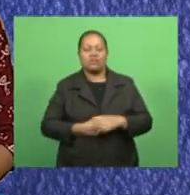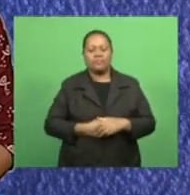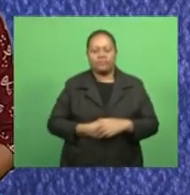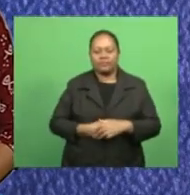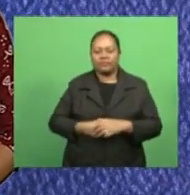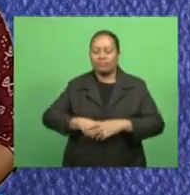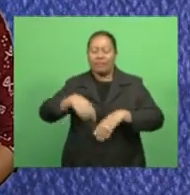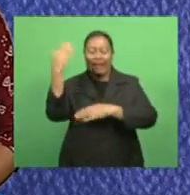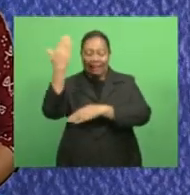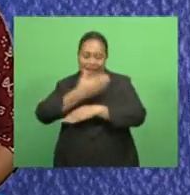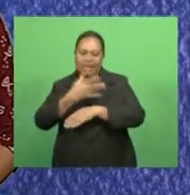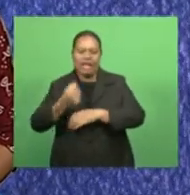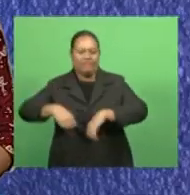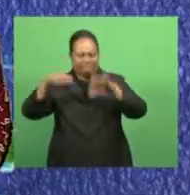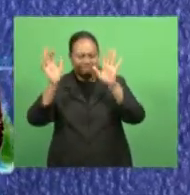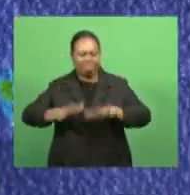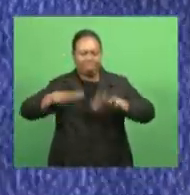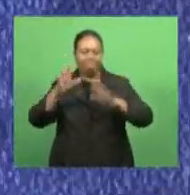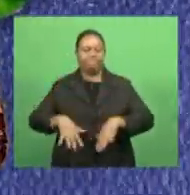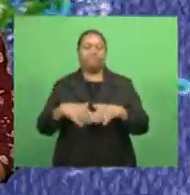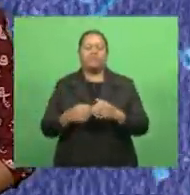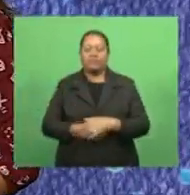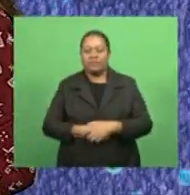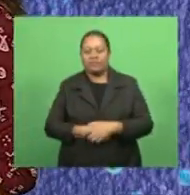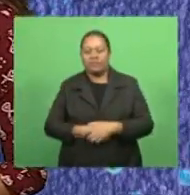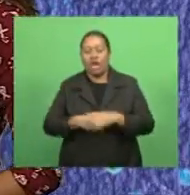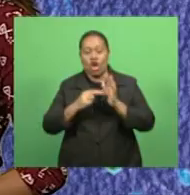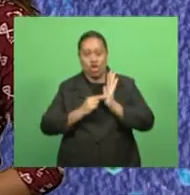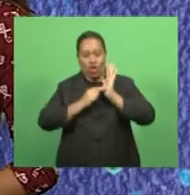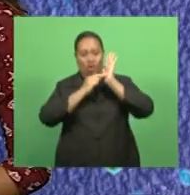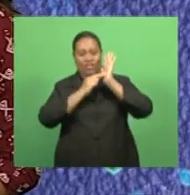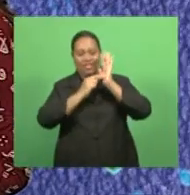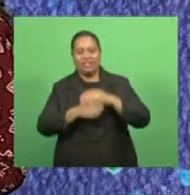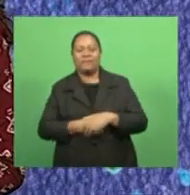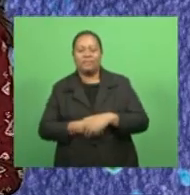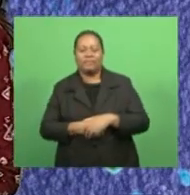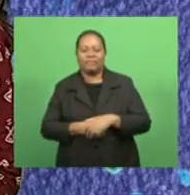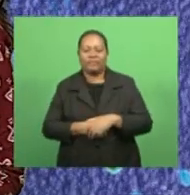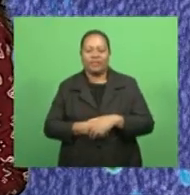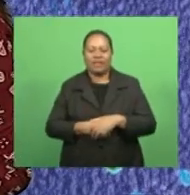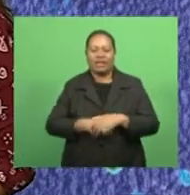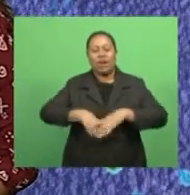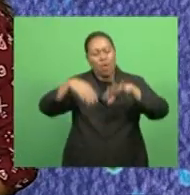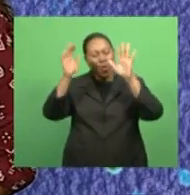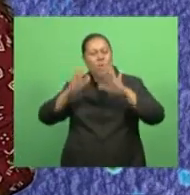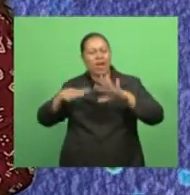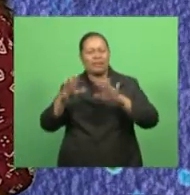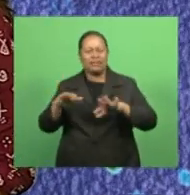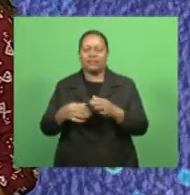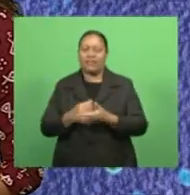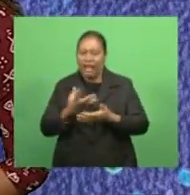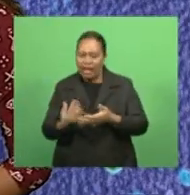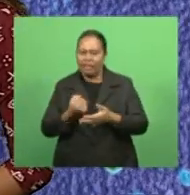The night will have heavier falls. And up north, conditions were cooler. Rain was in the picture and it